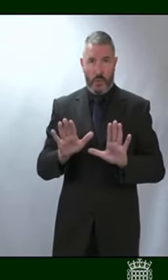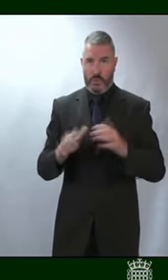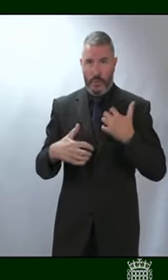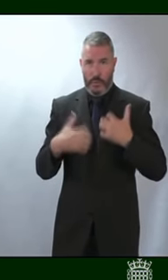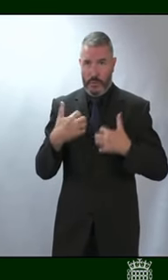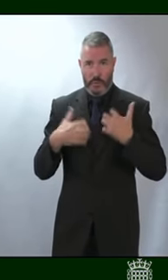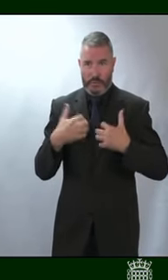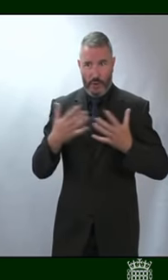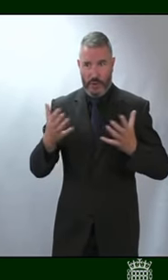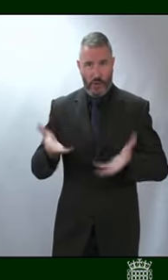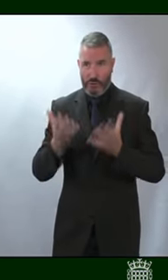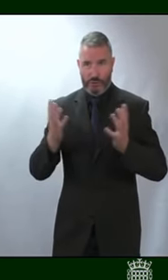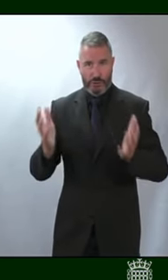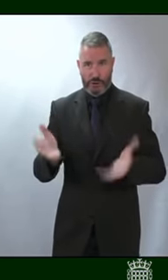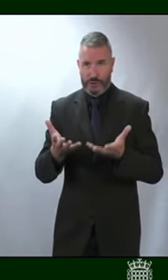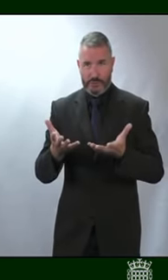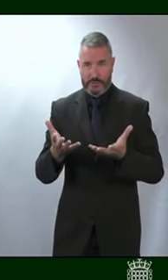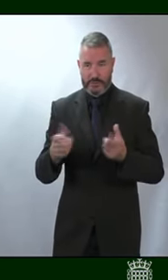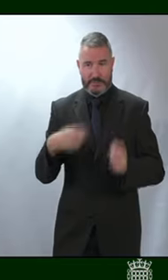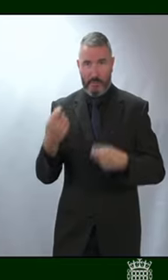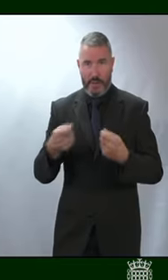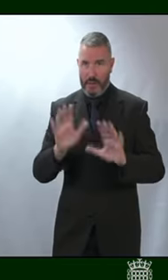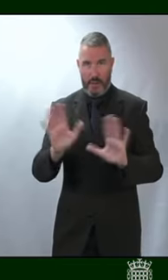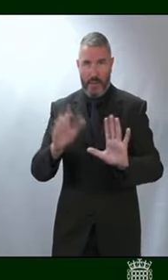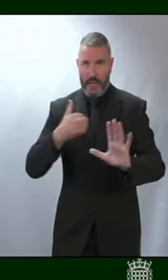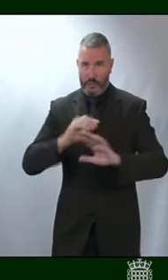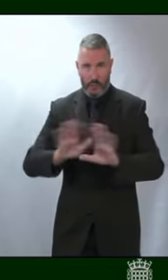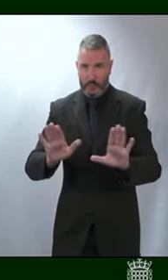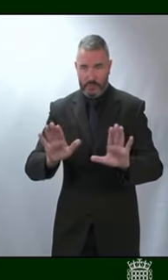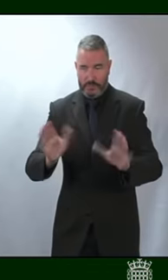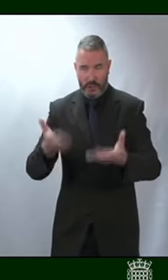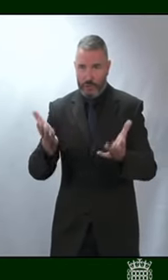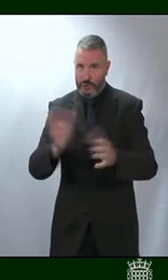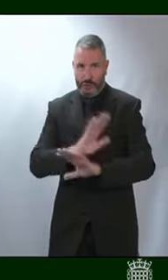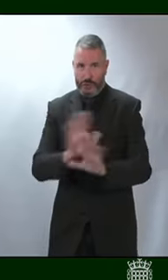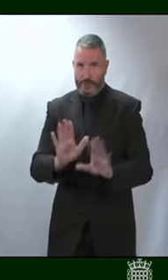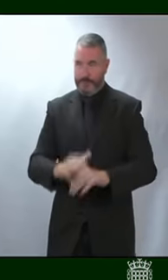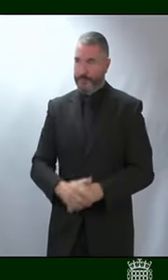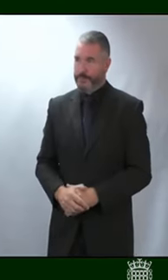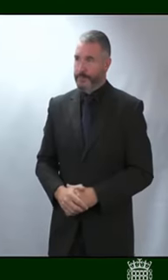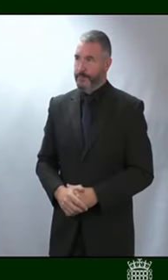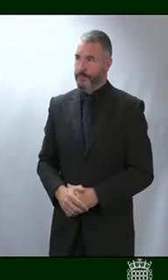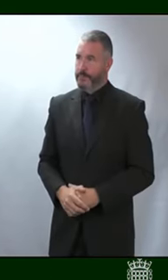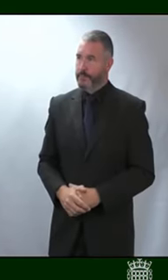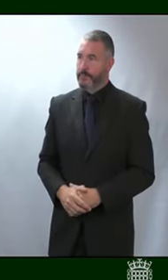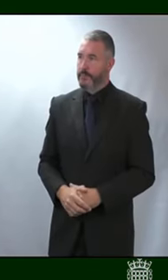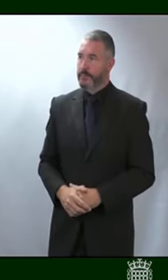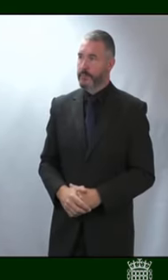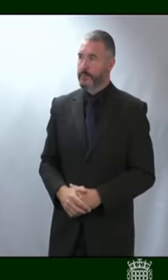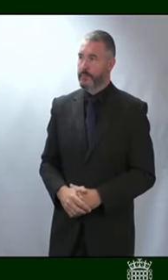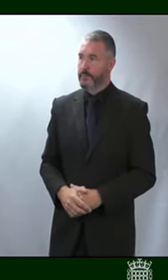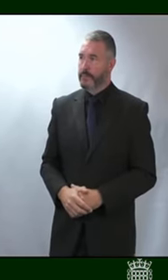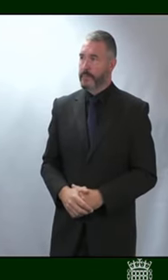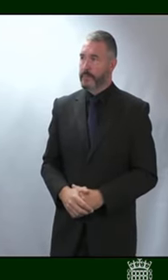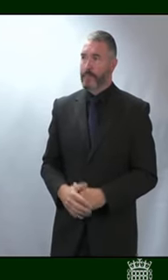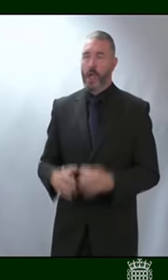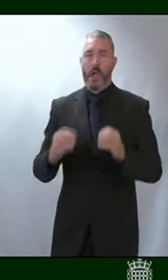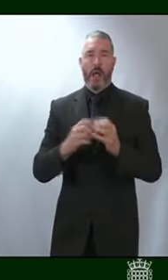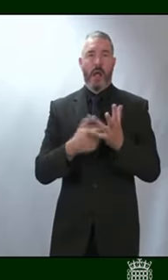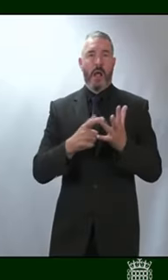for encouraging the spread of gambling in this country. Anthony Brown. Thank you, Mr. Speaker. Like the